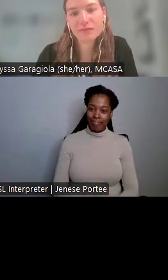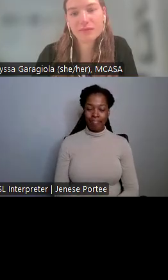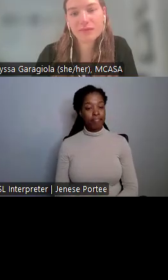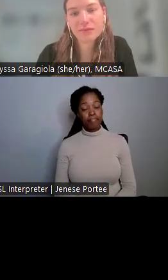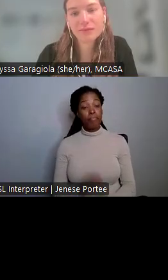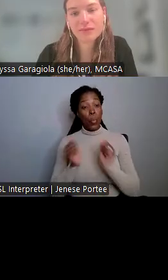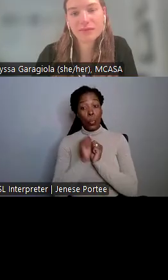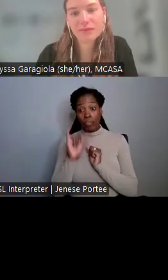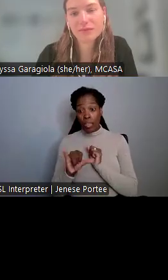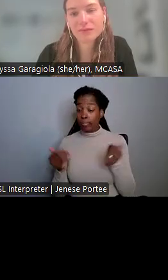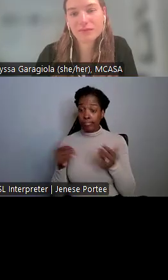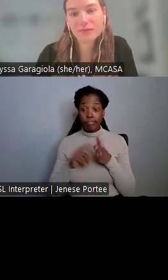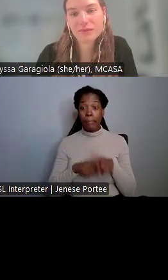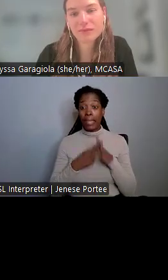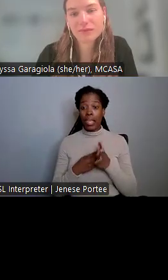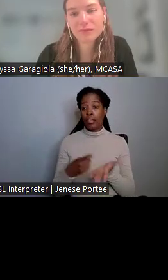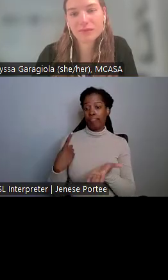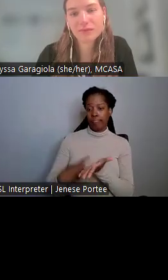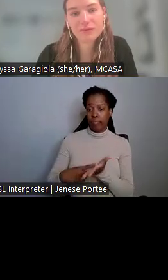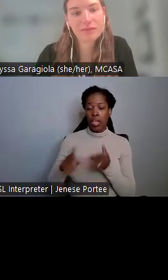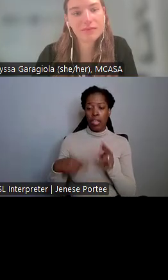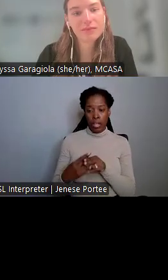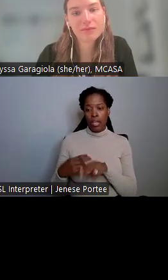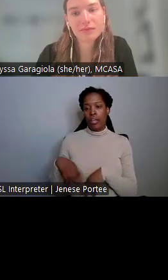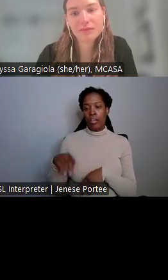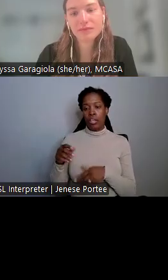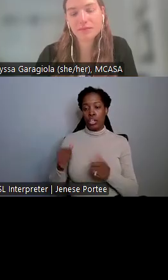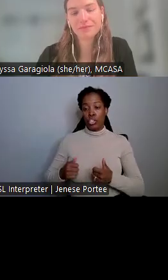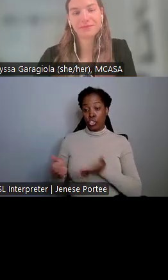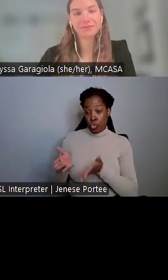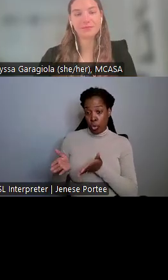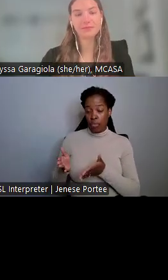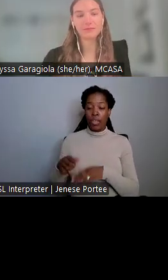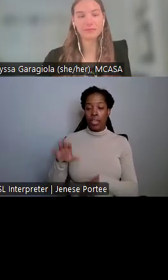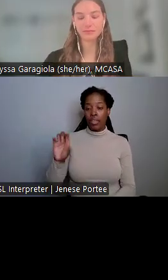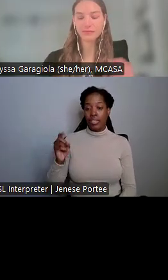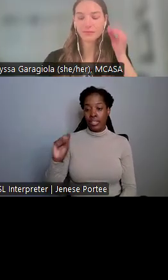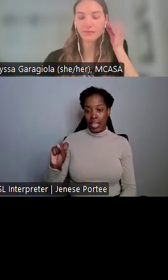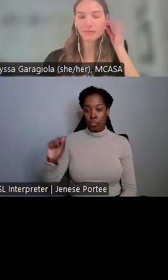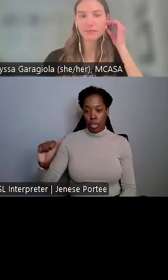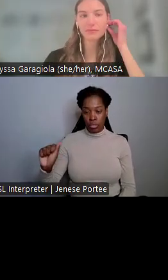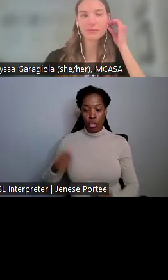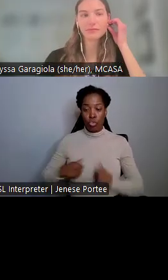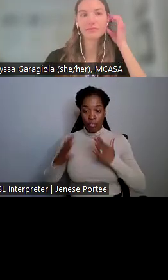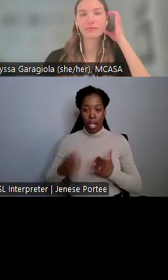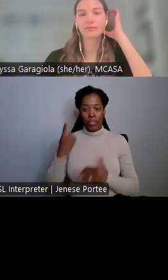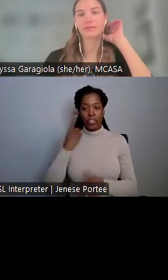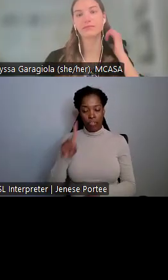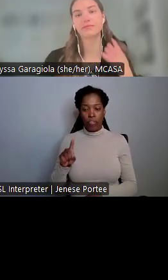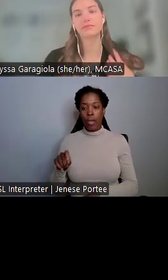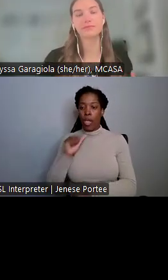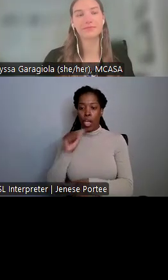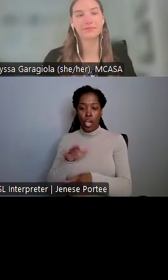let's get started talking about serving sexual assault survivors from underserved populations. So, in our